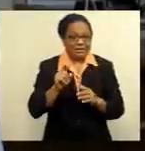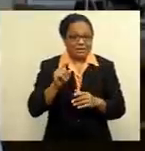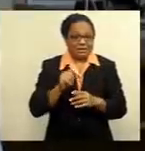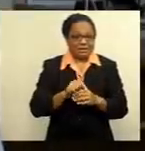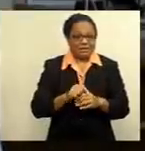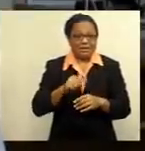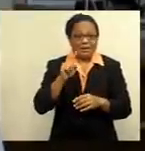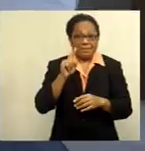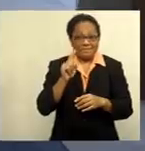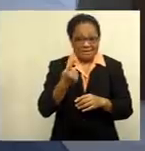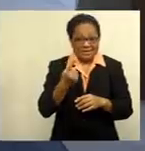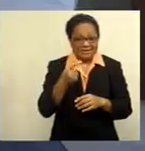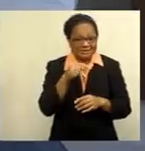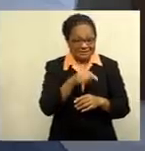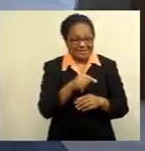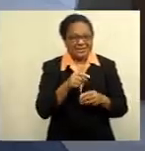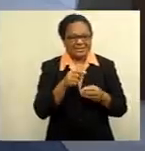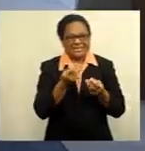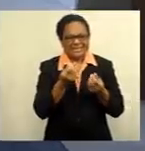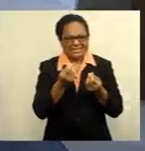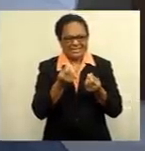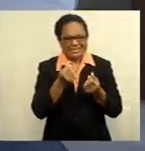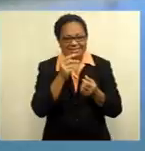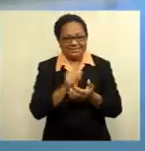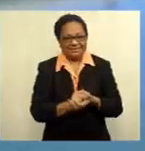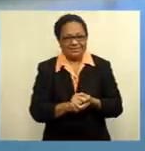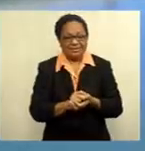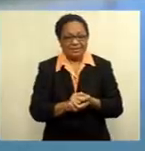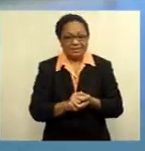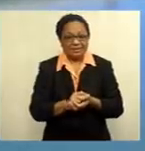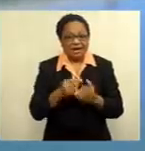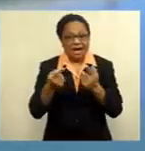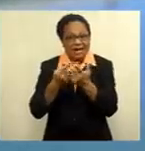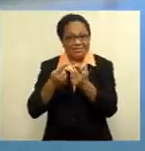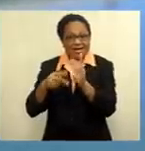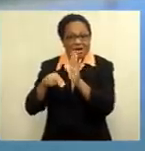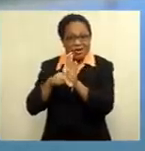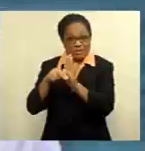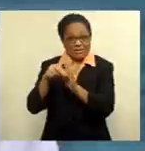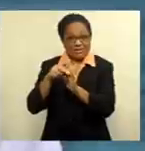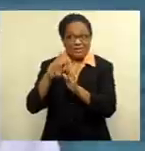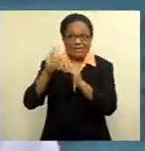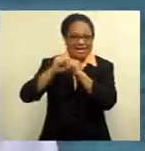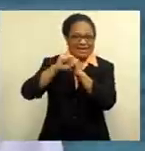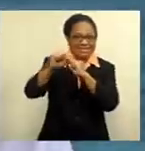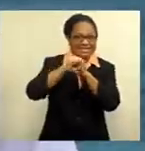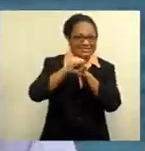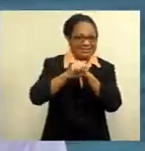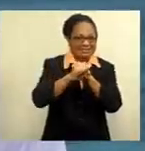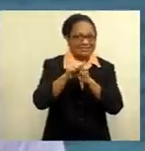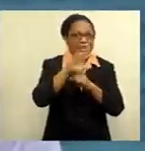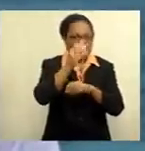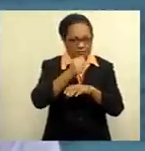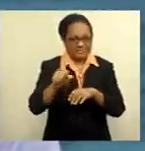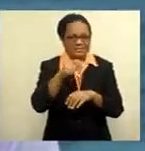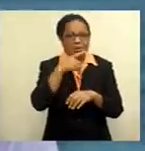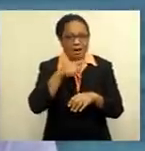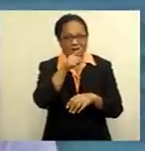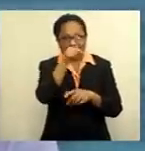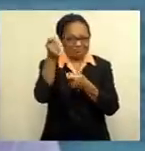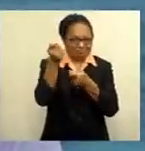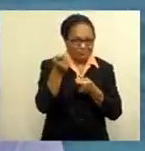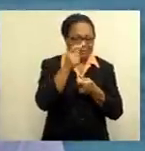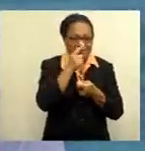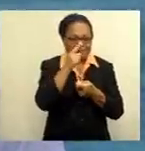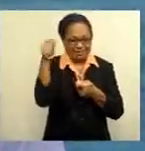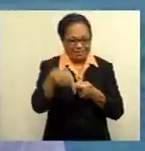it's managed risk. Resorts around the country have also been doing the marketing. Our Australian team in